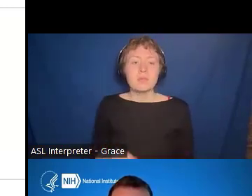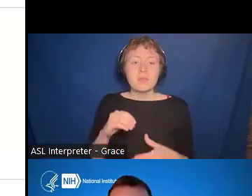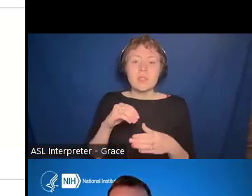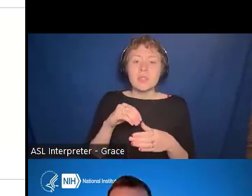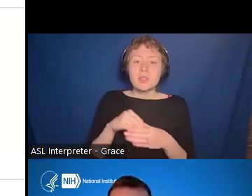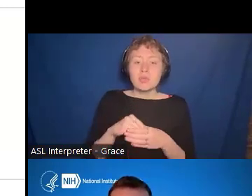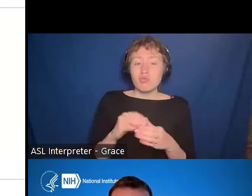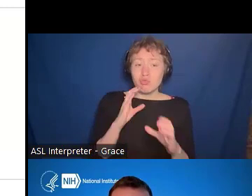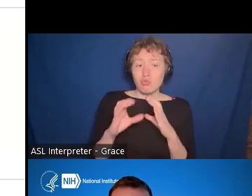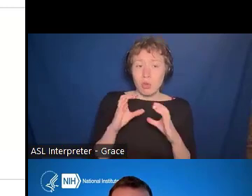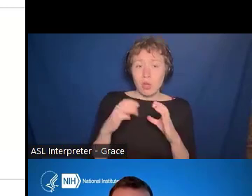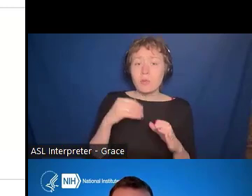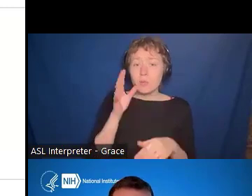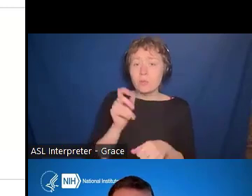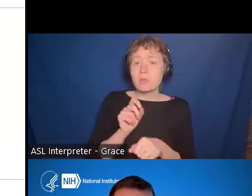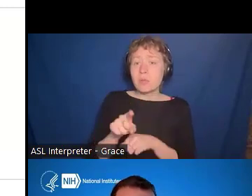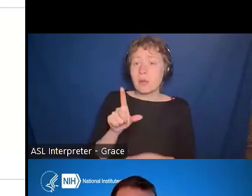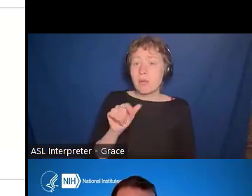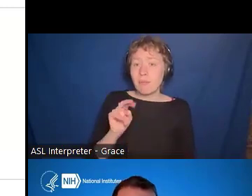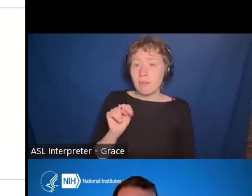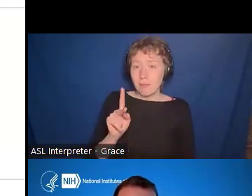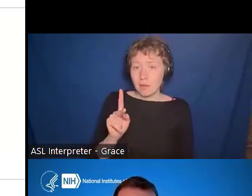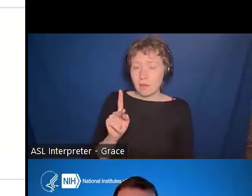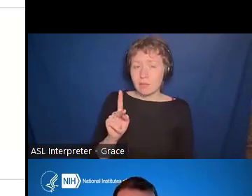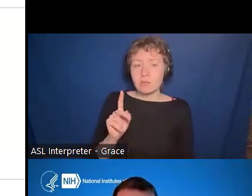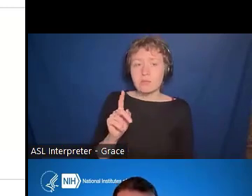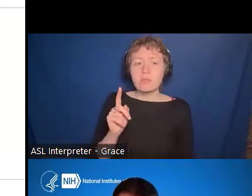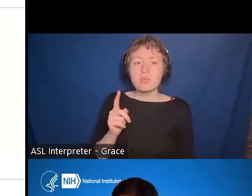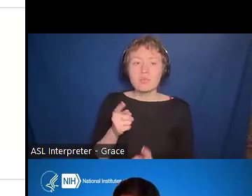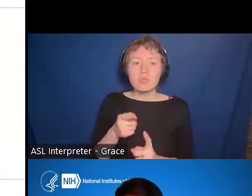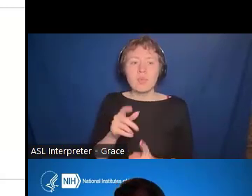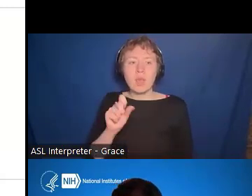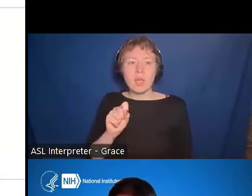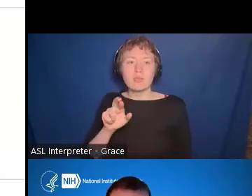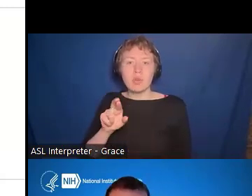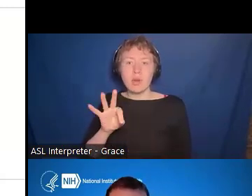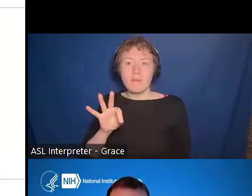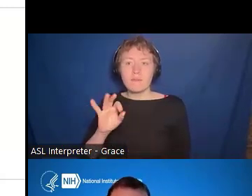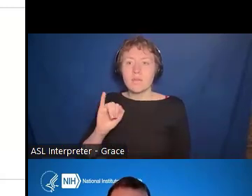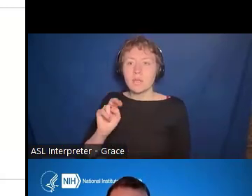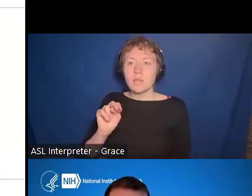a link to the SRF intramural site. I'm sorry,